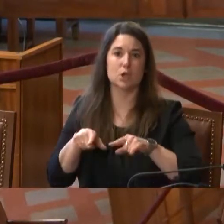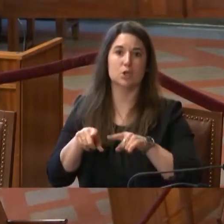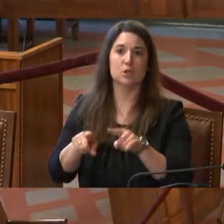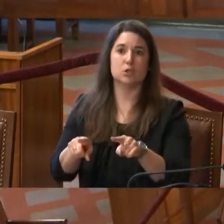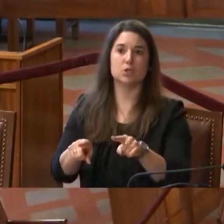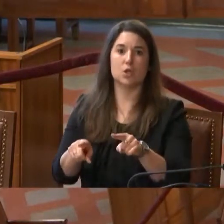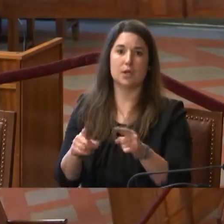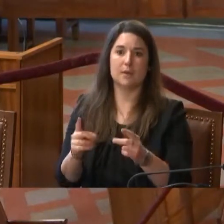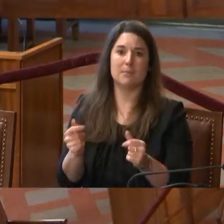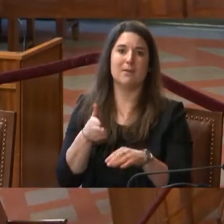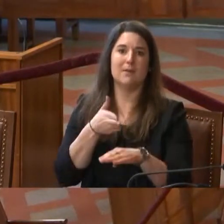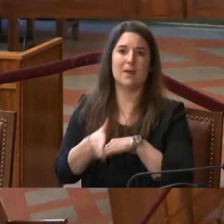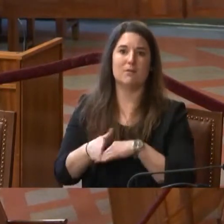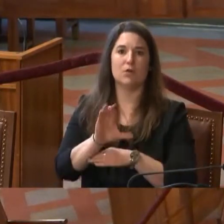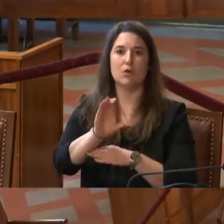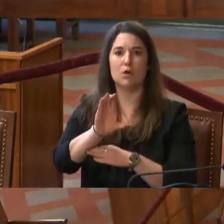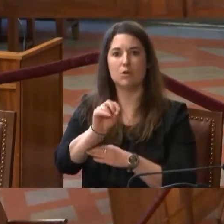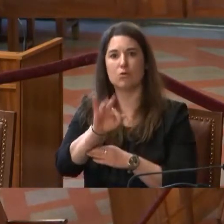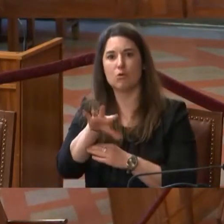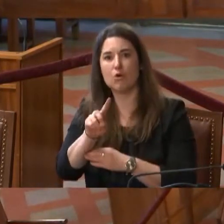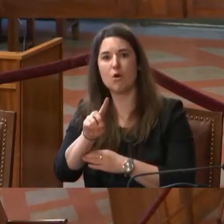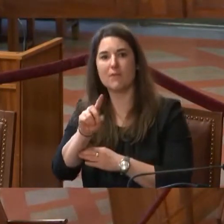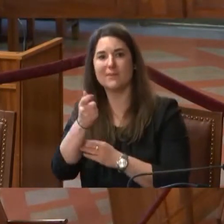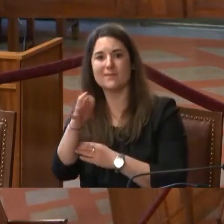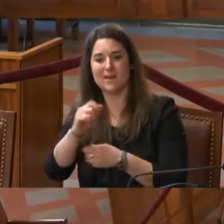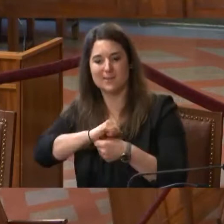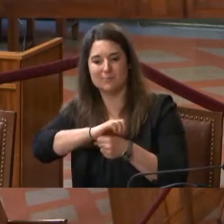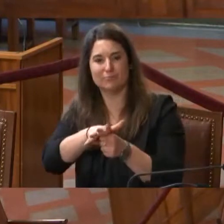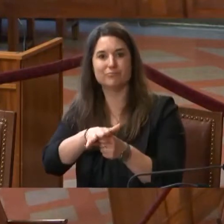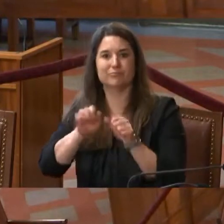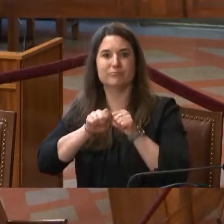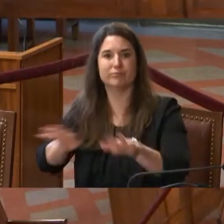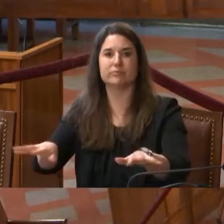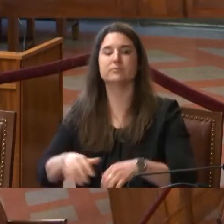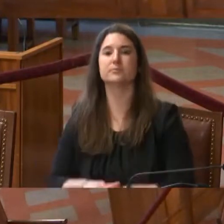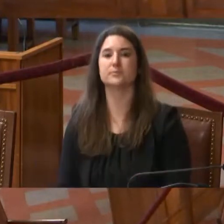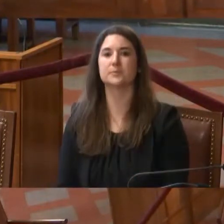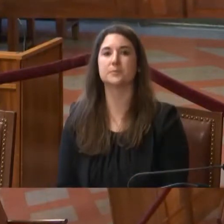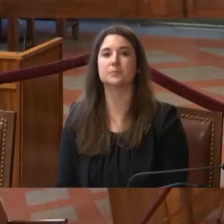and immediately after the COVID-19 pandemic.